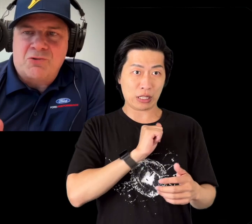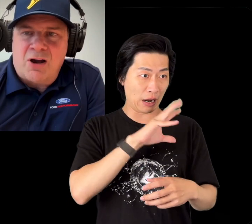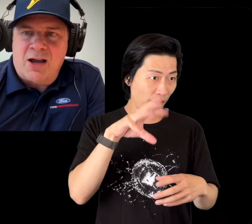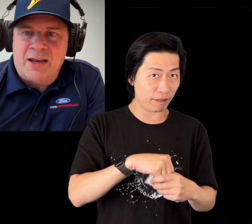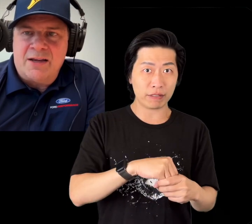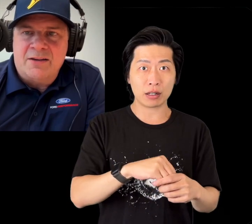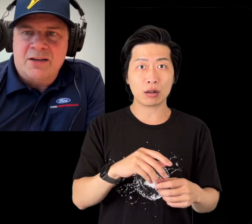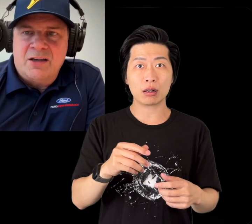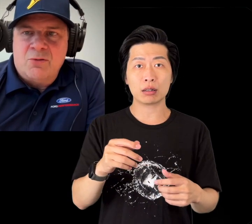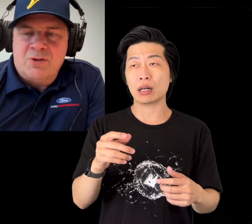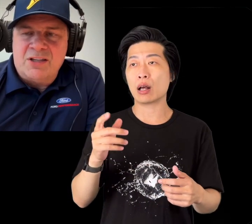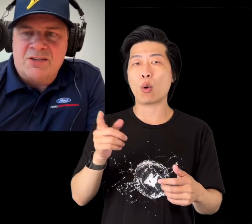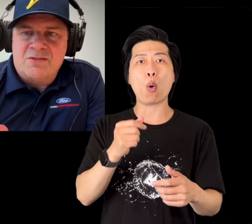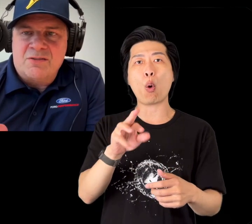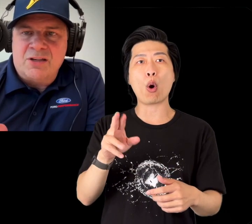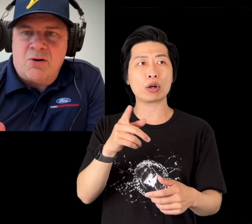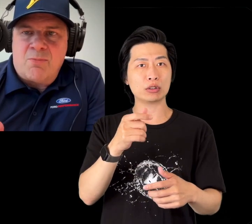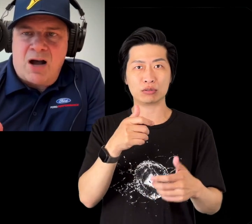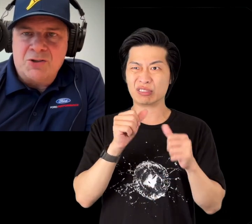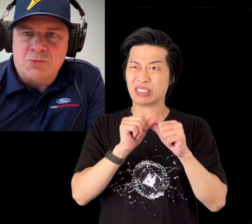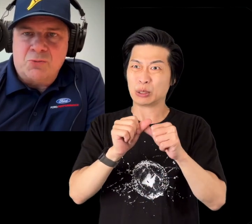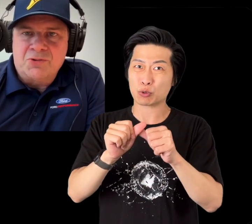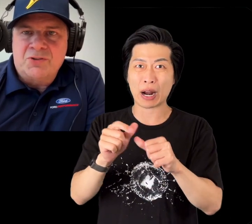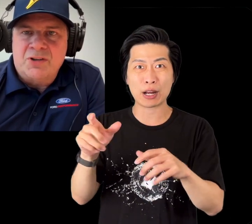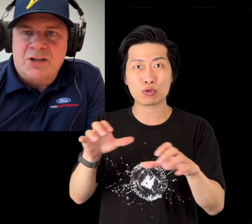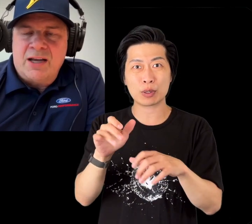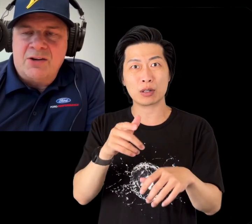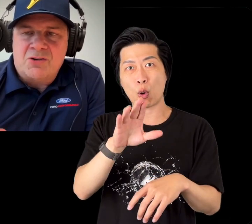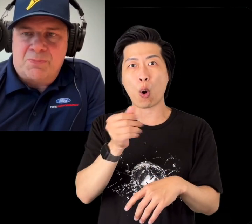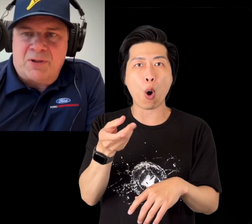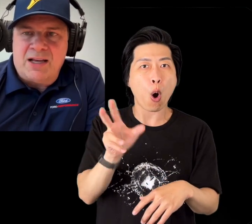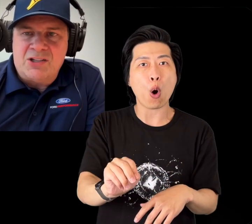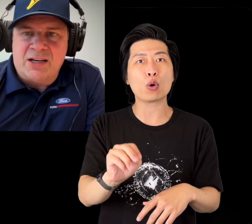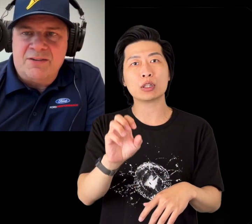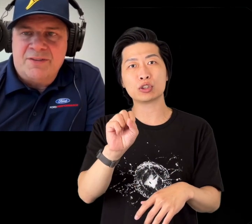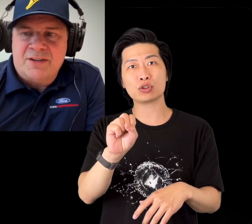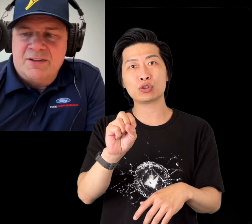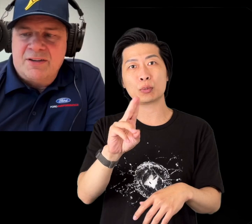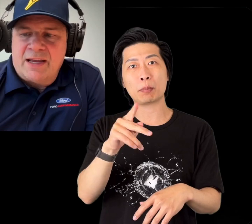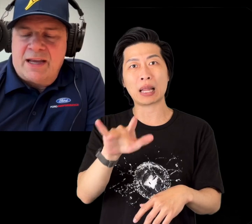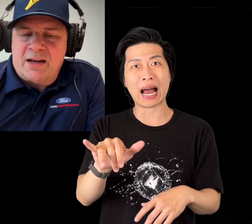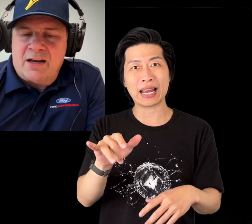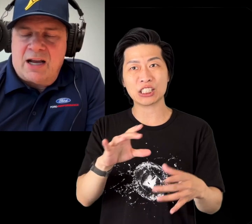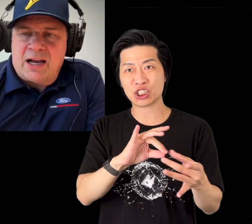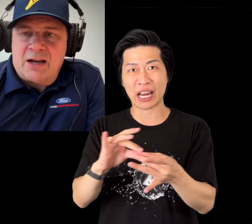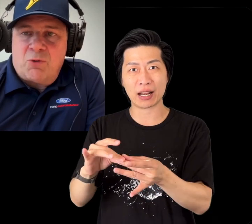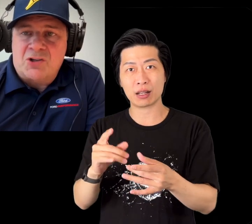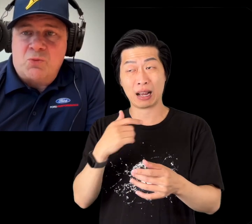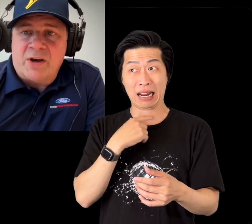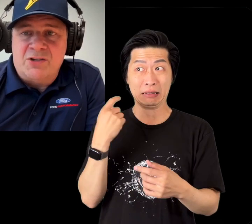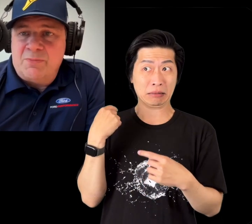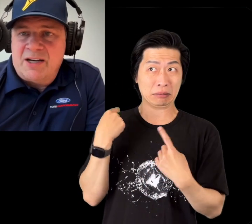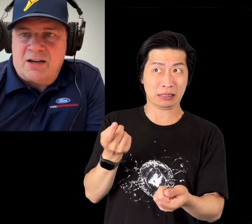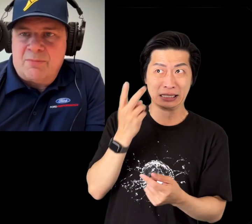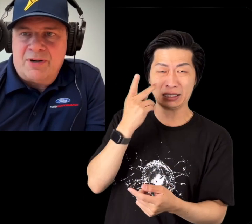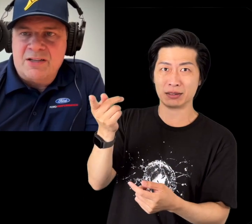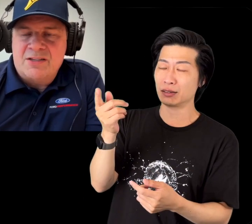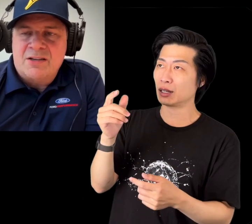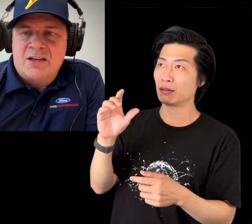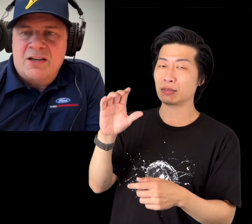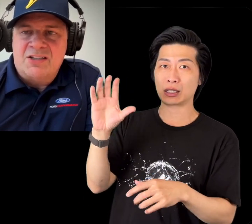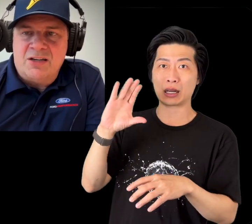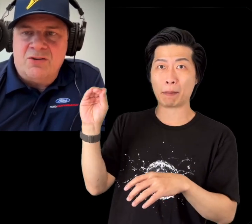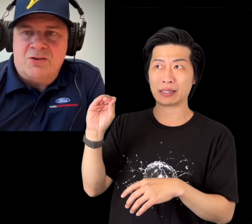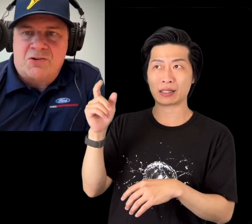keep trying with these, modules in your supply chain? Yeah. And I watch way too many